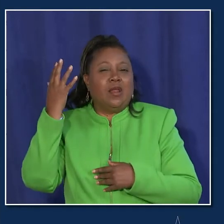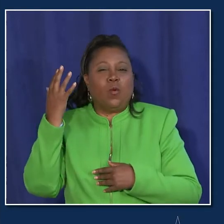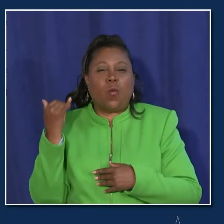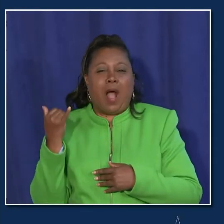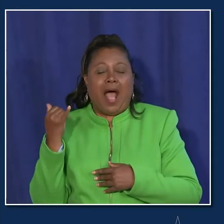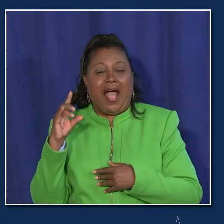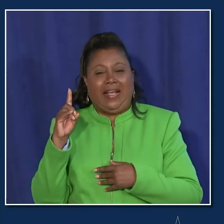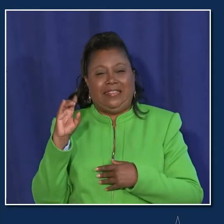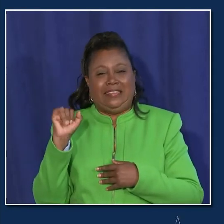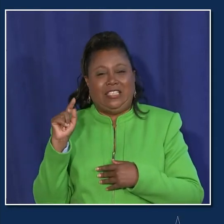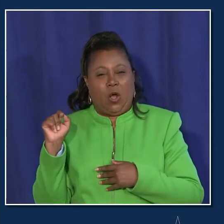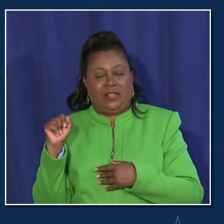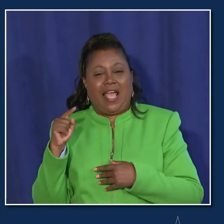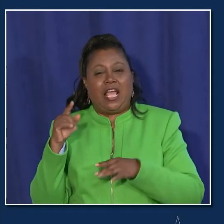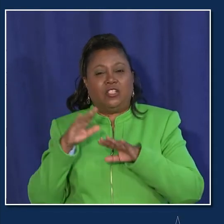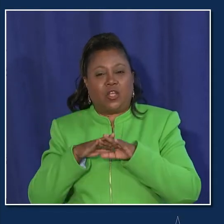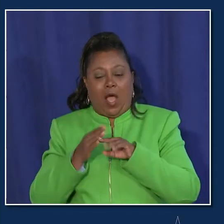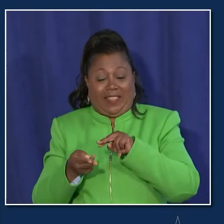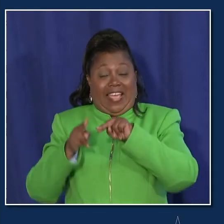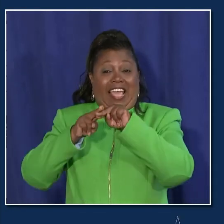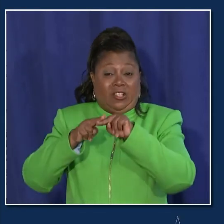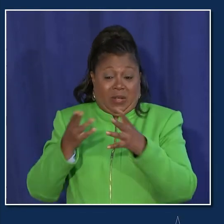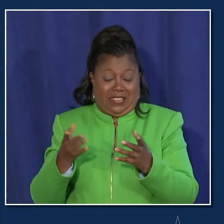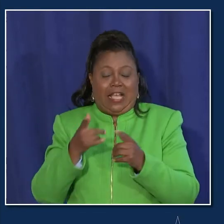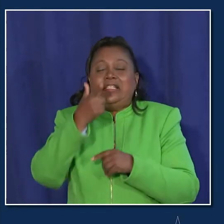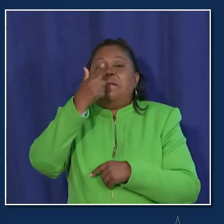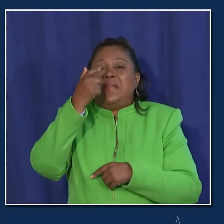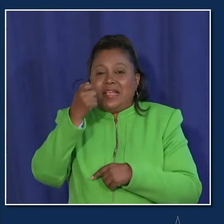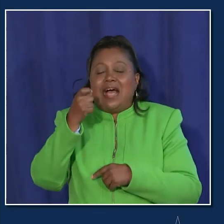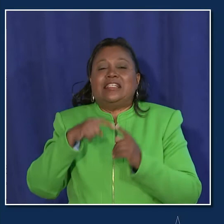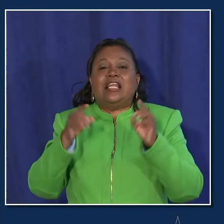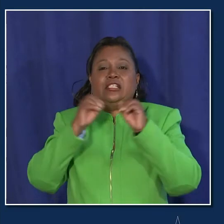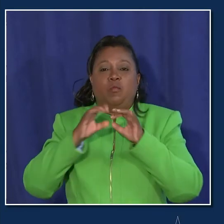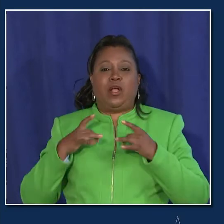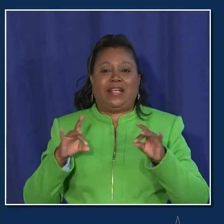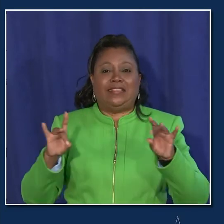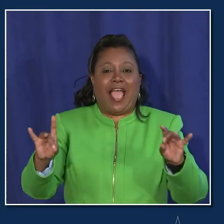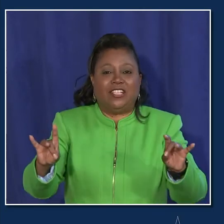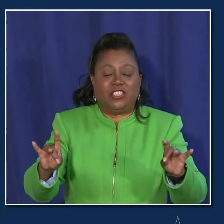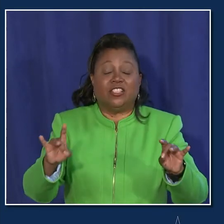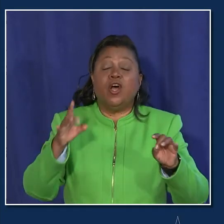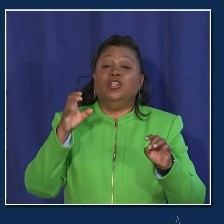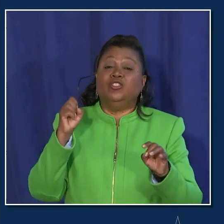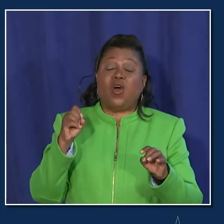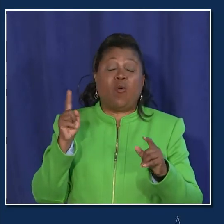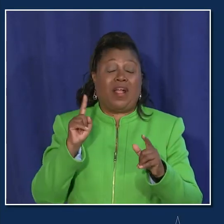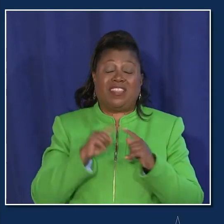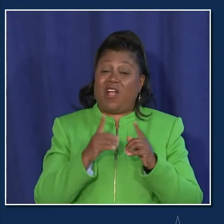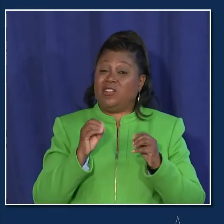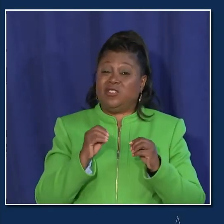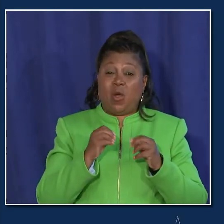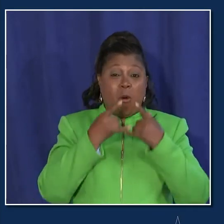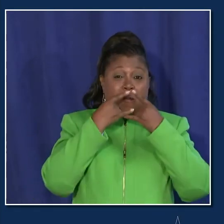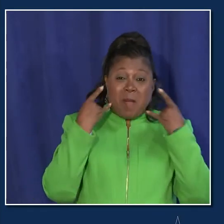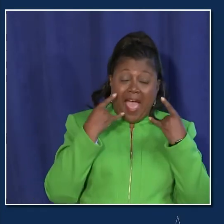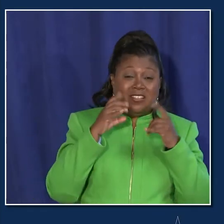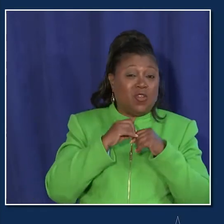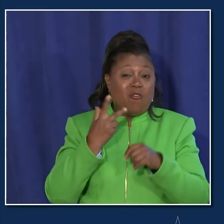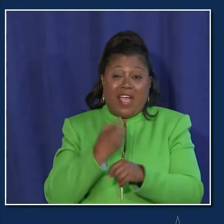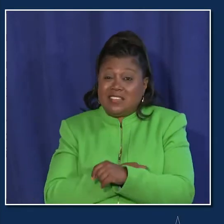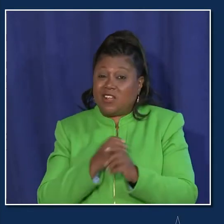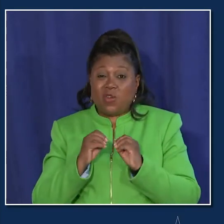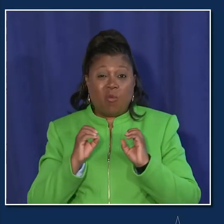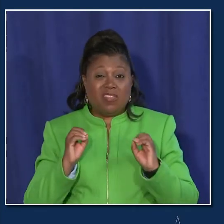why Delta is on the increase here is because it is more contagious. So where there are no masks, no vaccines,